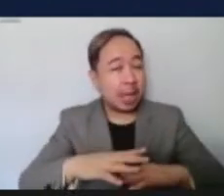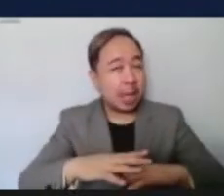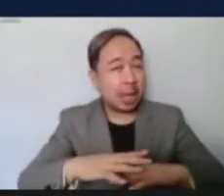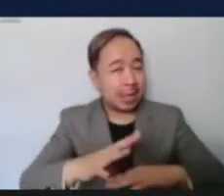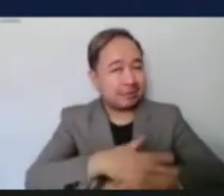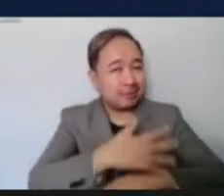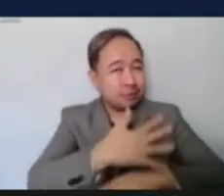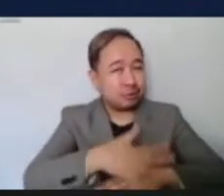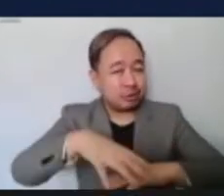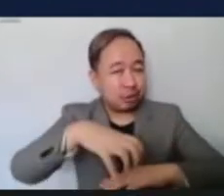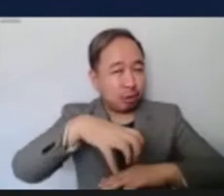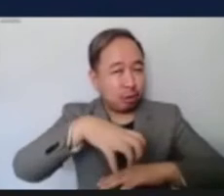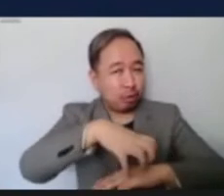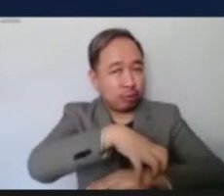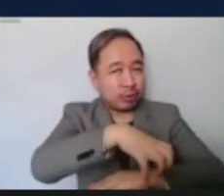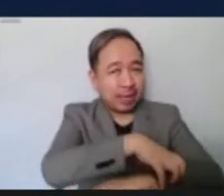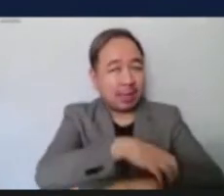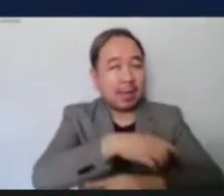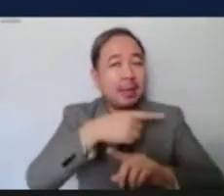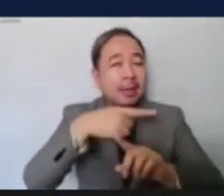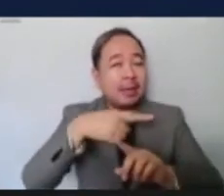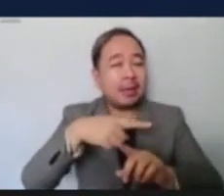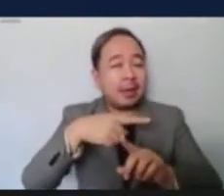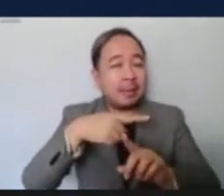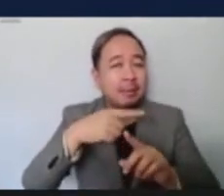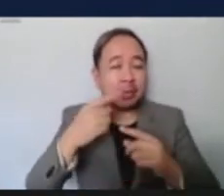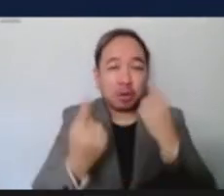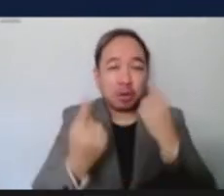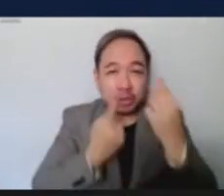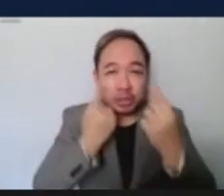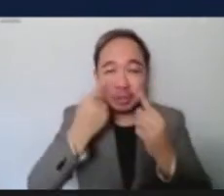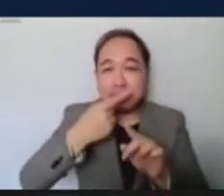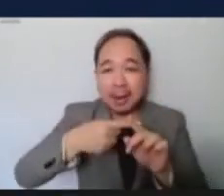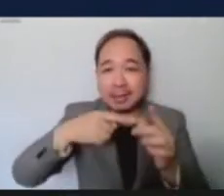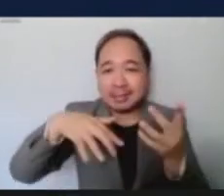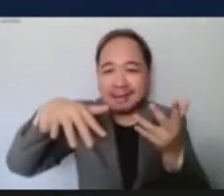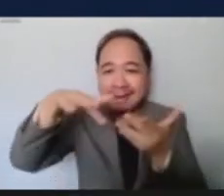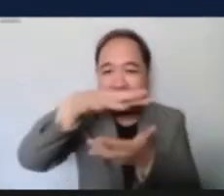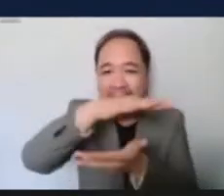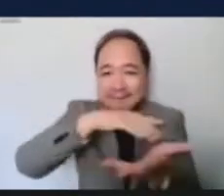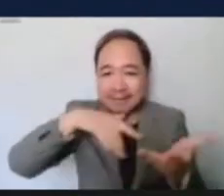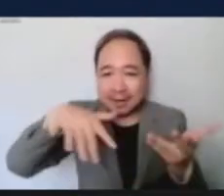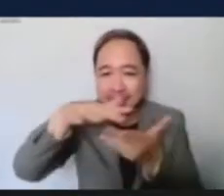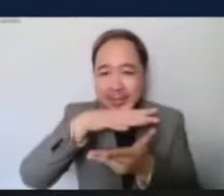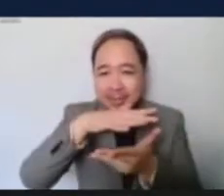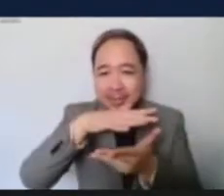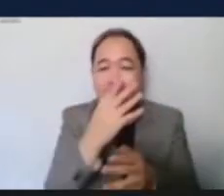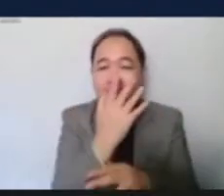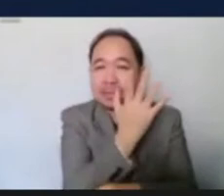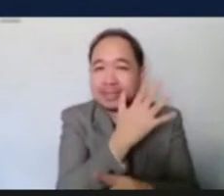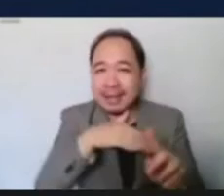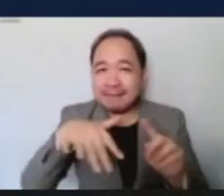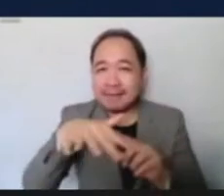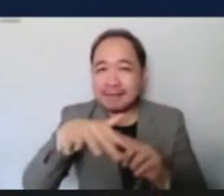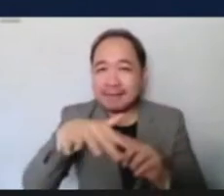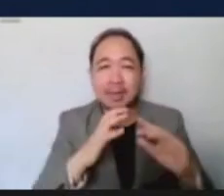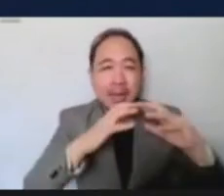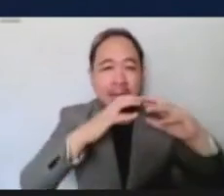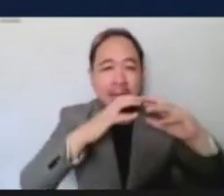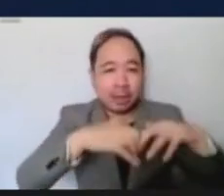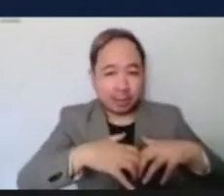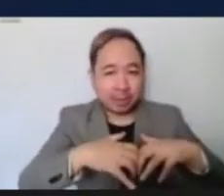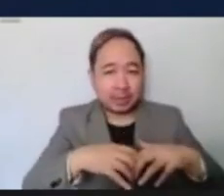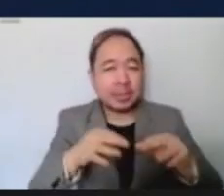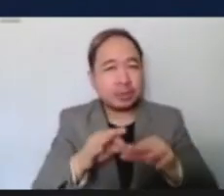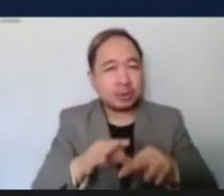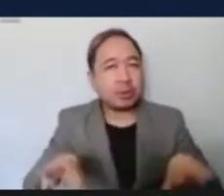as well as the atmosphere and Sam the impact of the gradation therefore an important aspect of